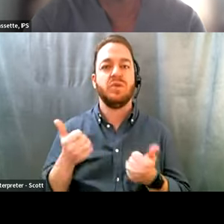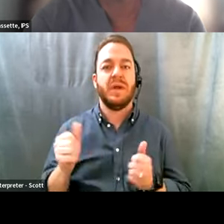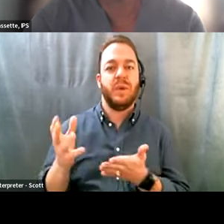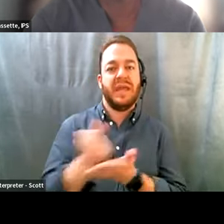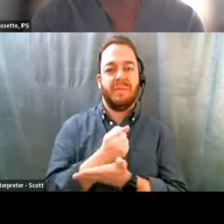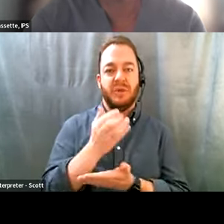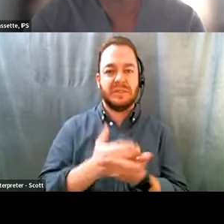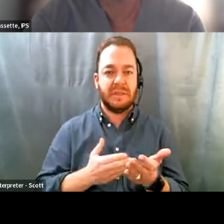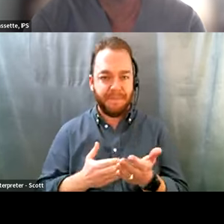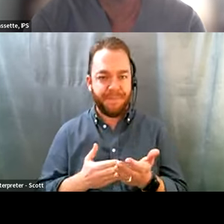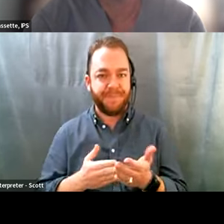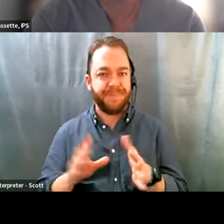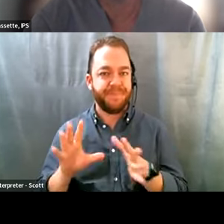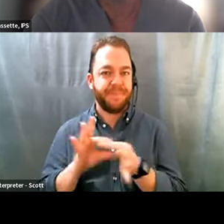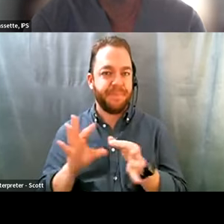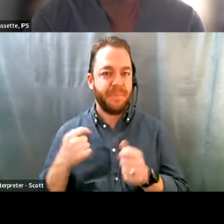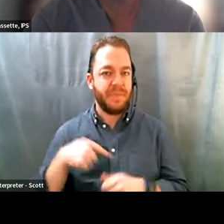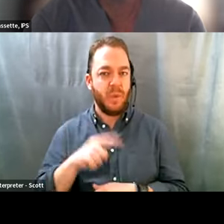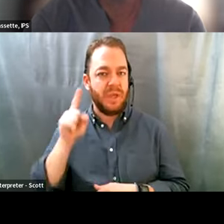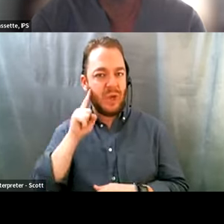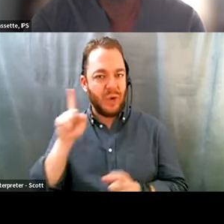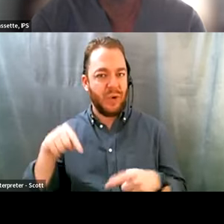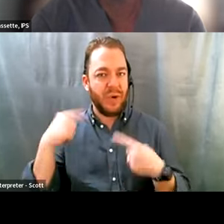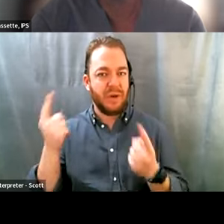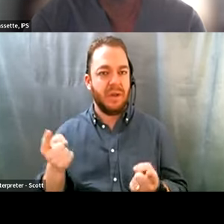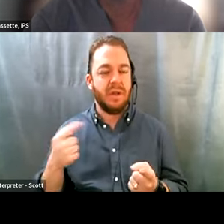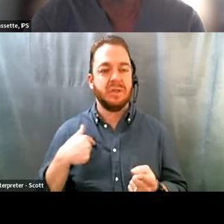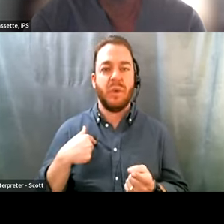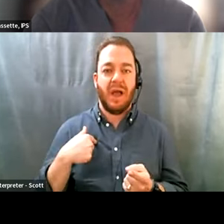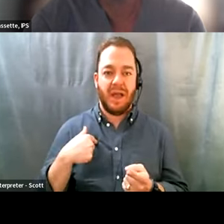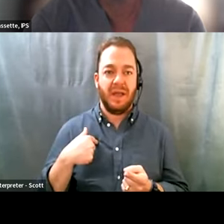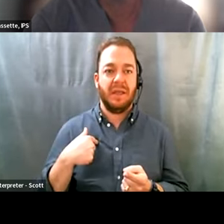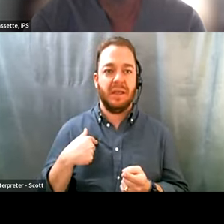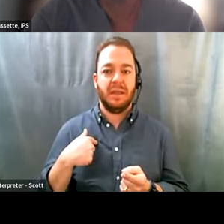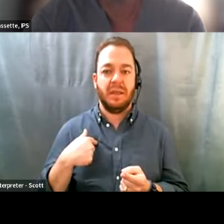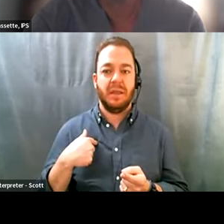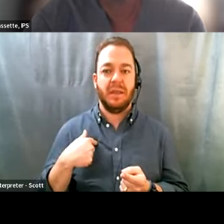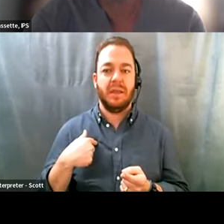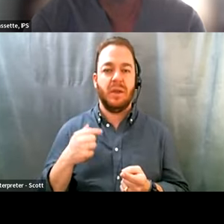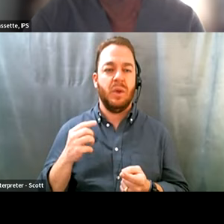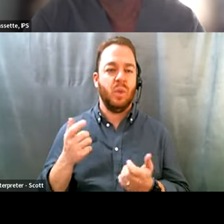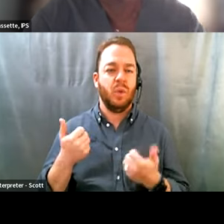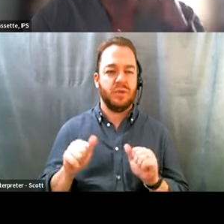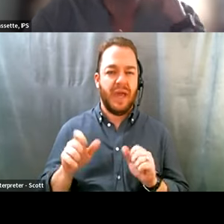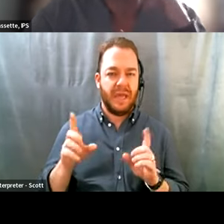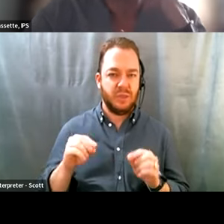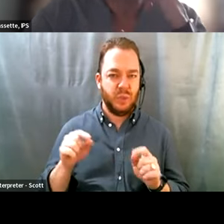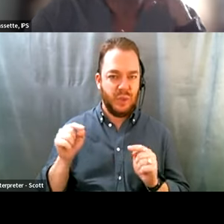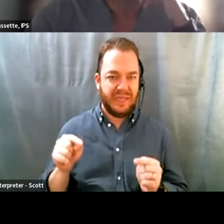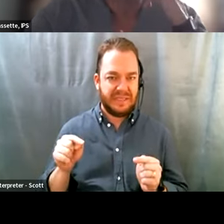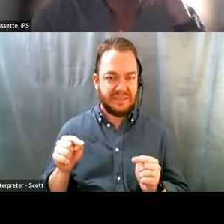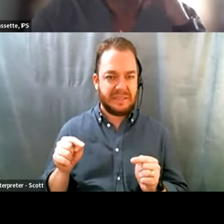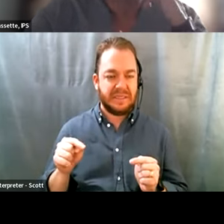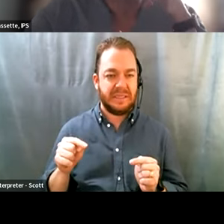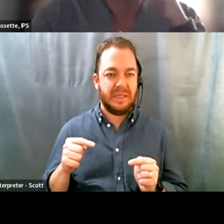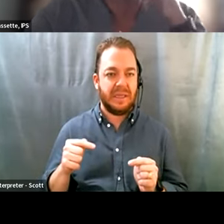of the sentiments we heard in these two speaking. So I put the, we're going to try and do this. I put